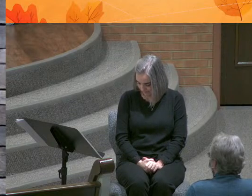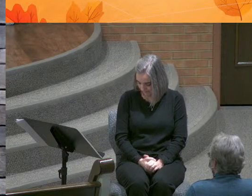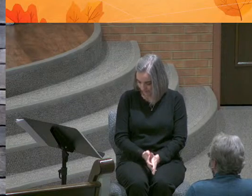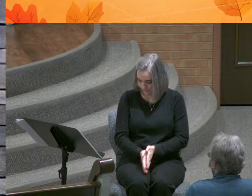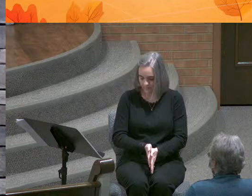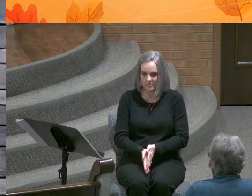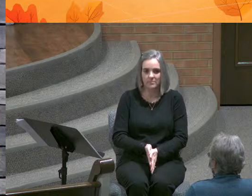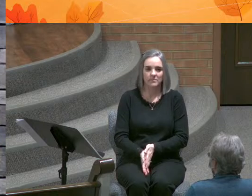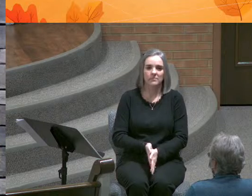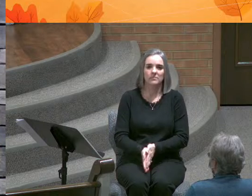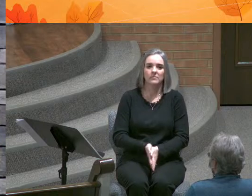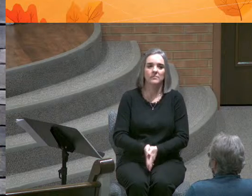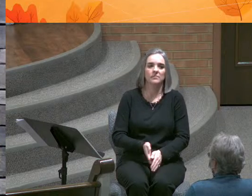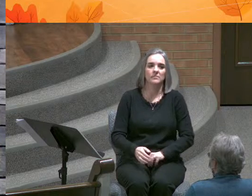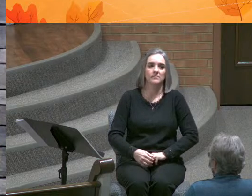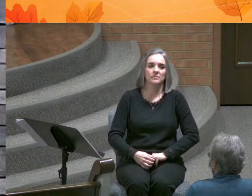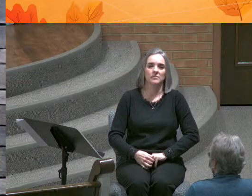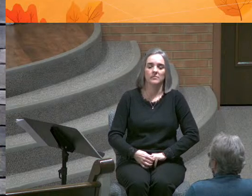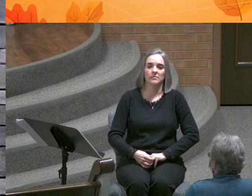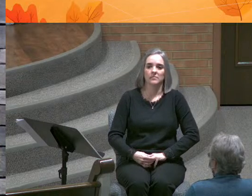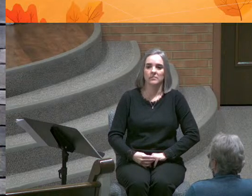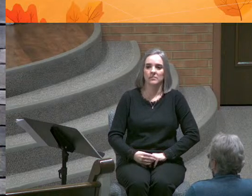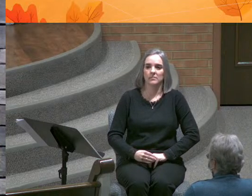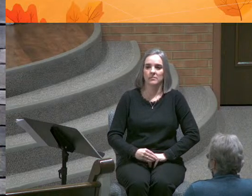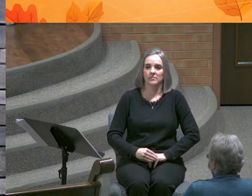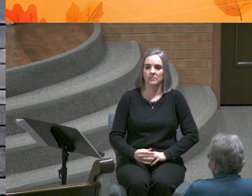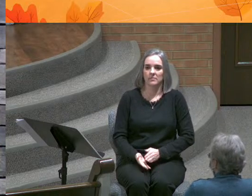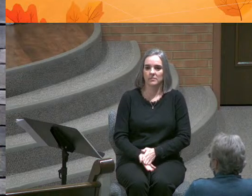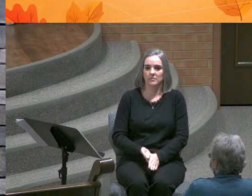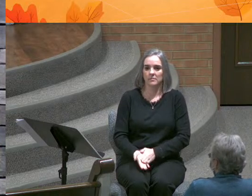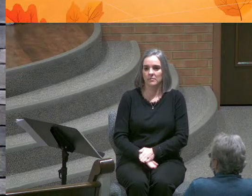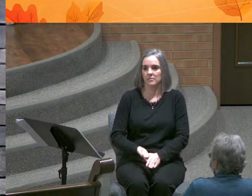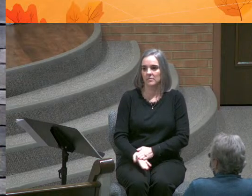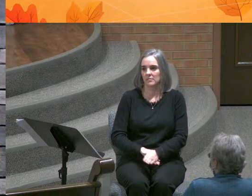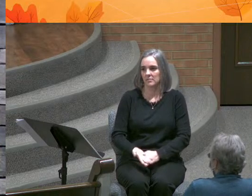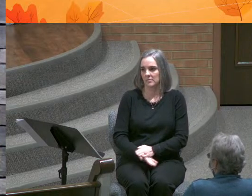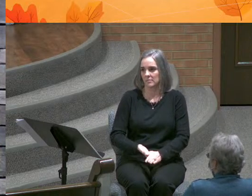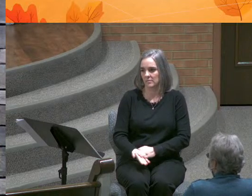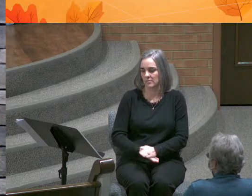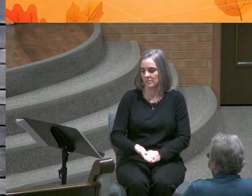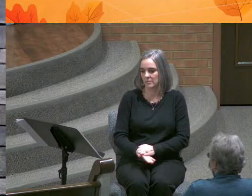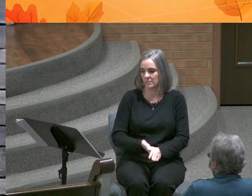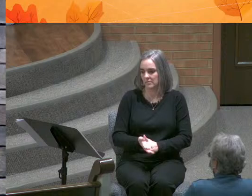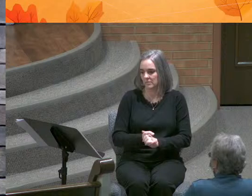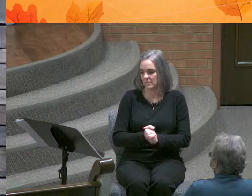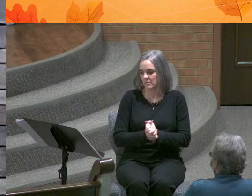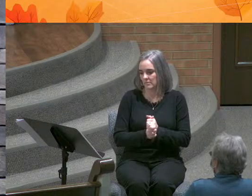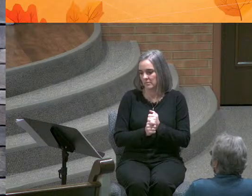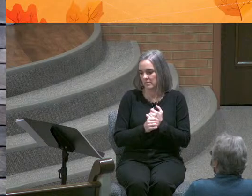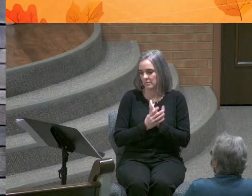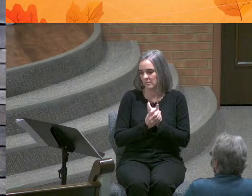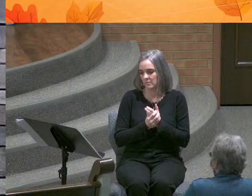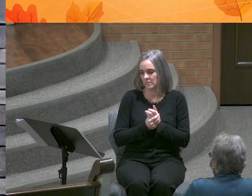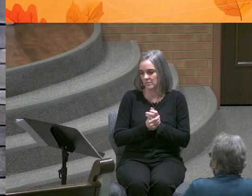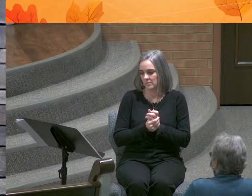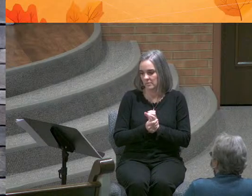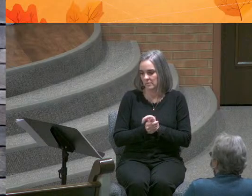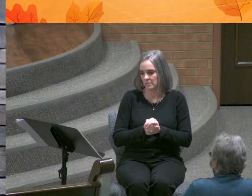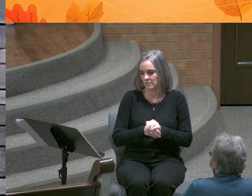was with this congregation since its inception for quite a number of